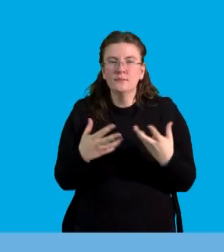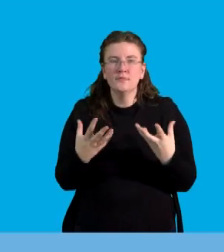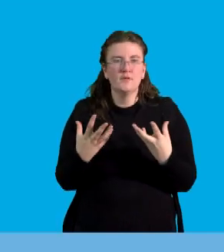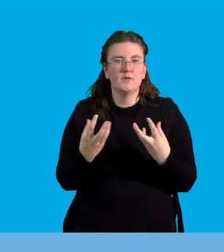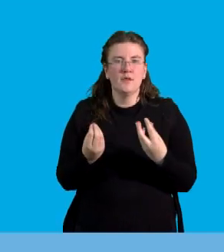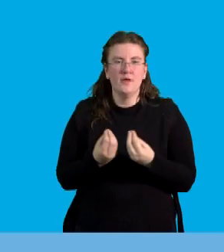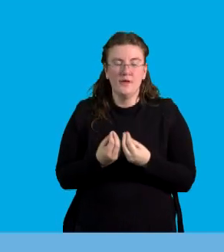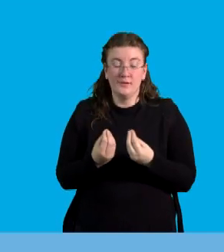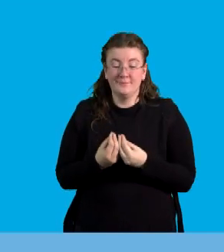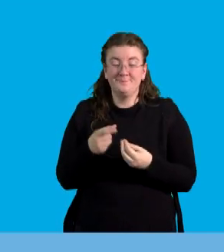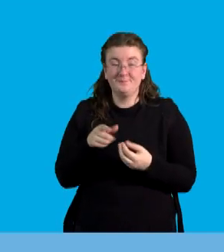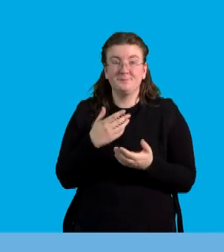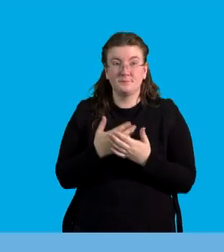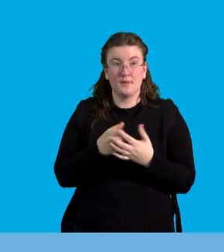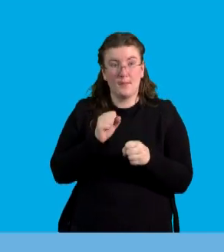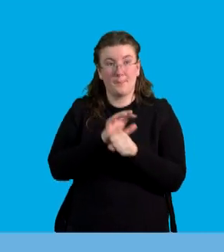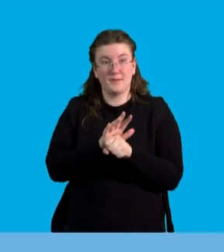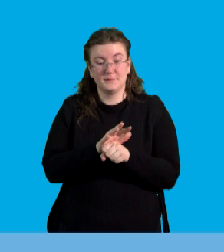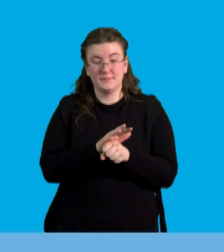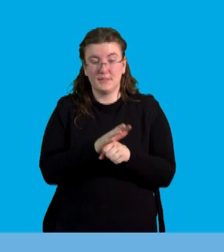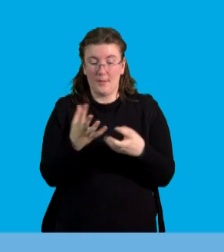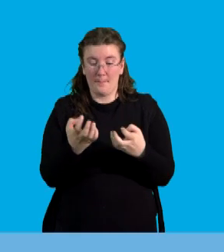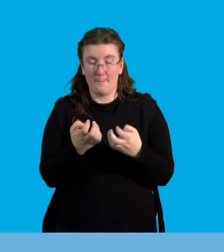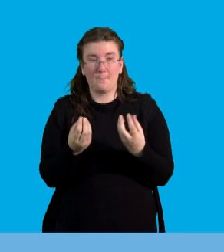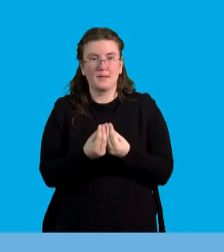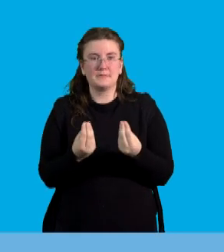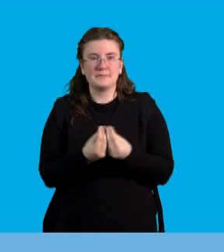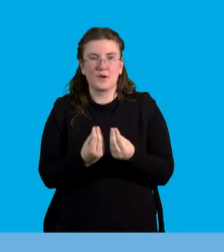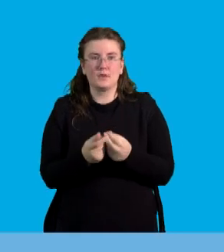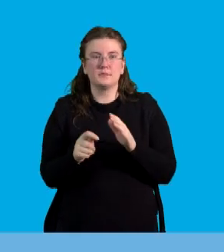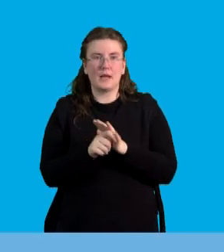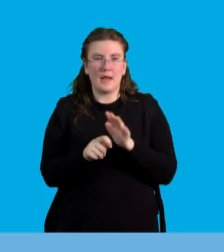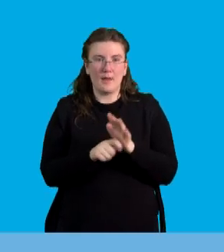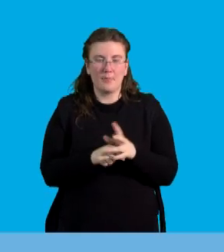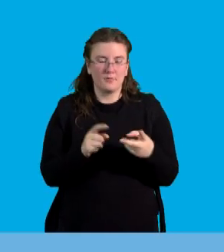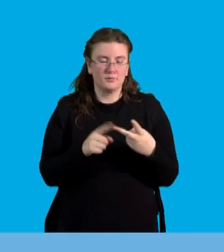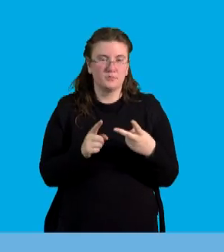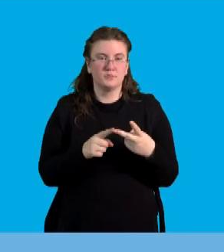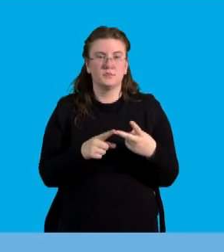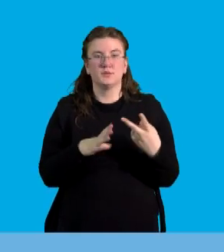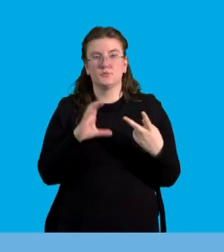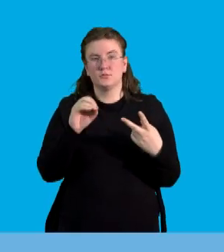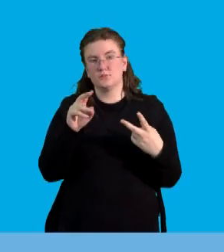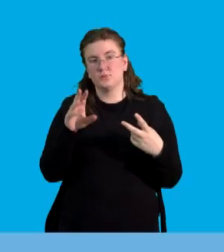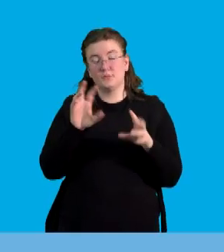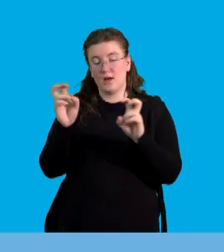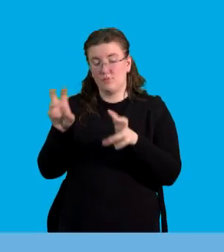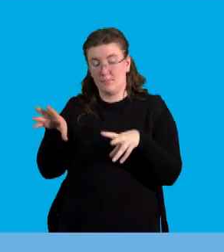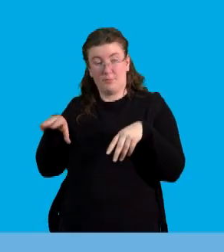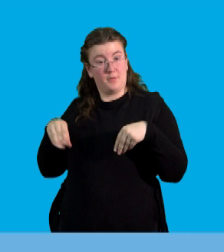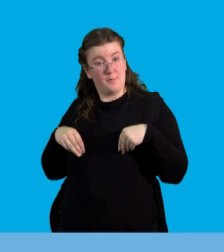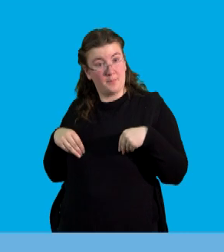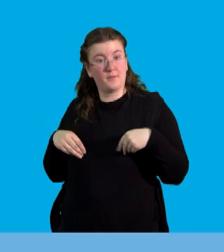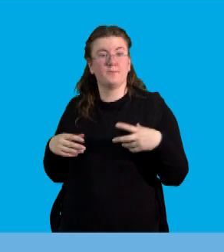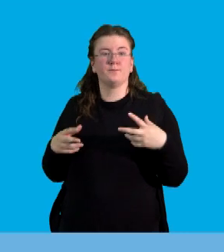any conductor, it is affected by the type of the material, also affected by the length of the conductor,